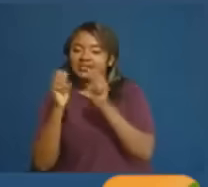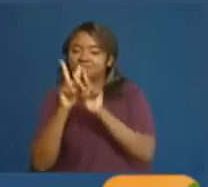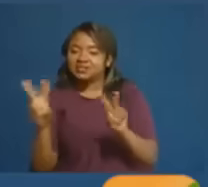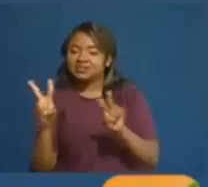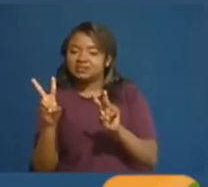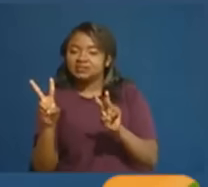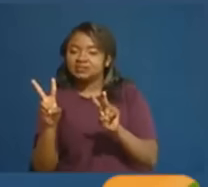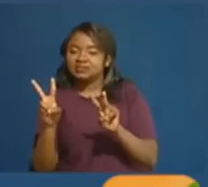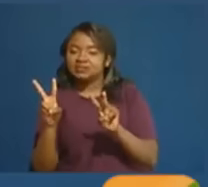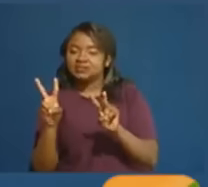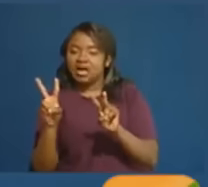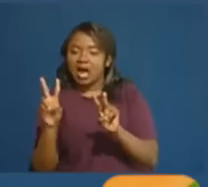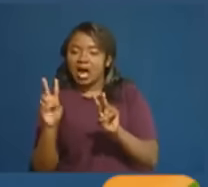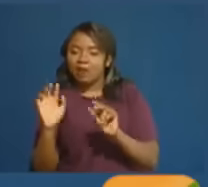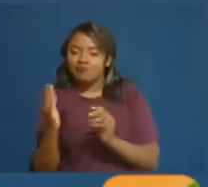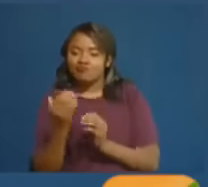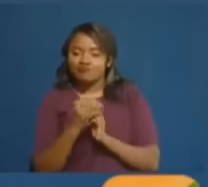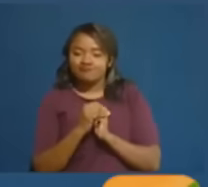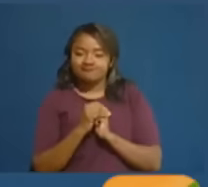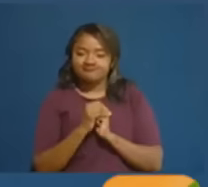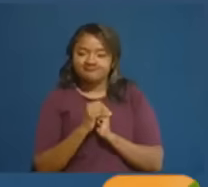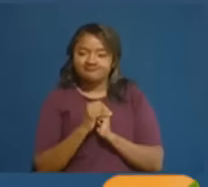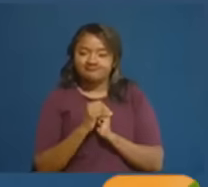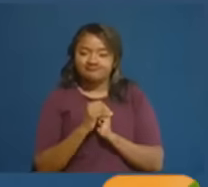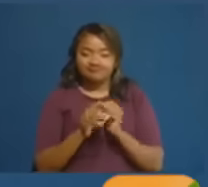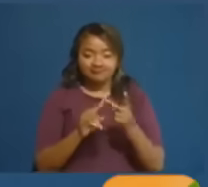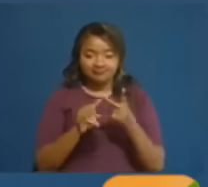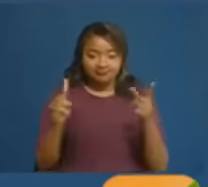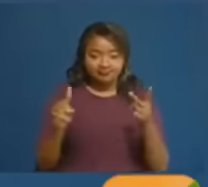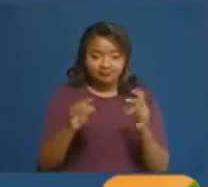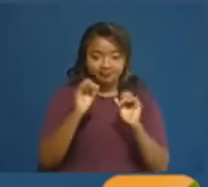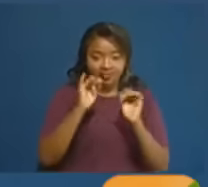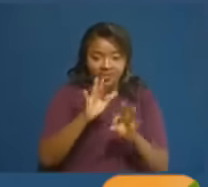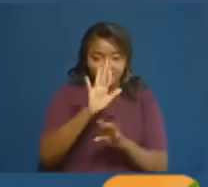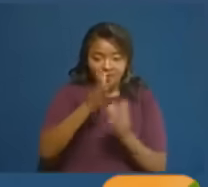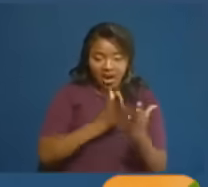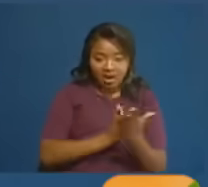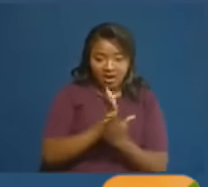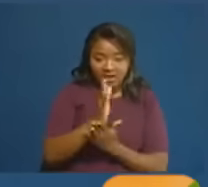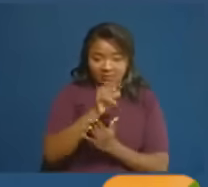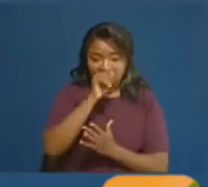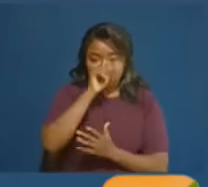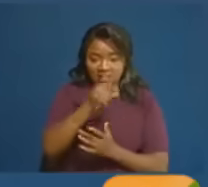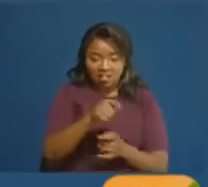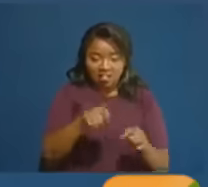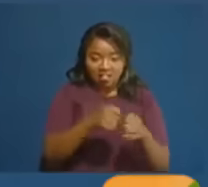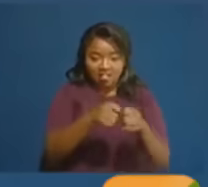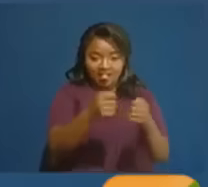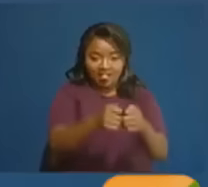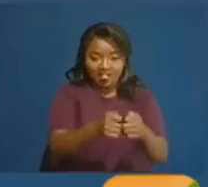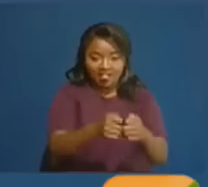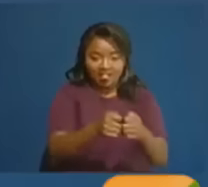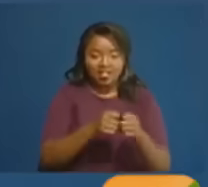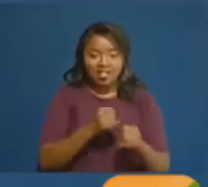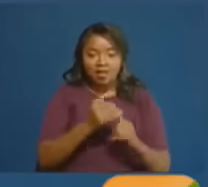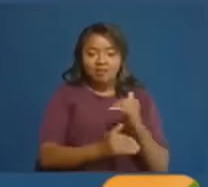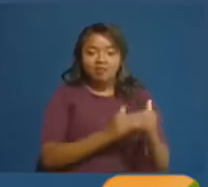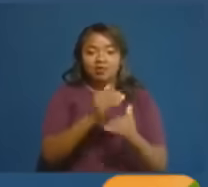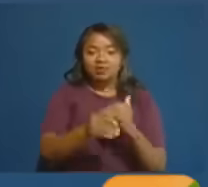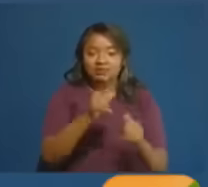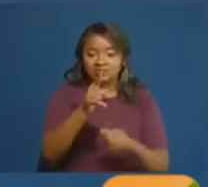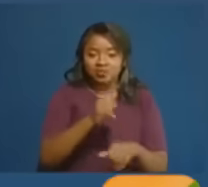Number two, if your rights have been violated, in the process of arrest,